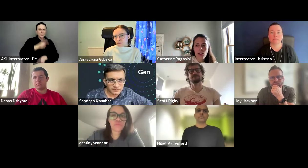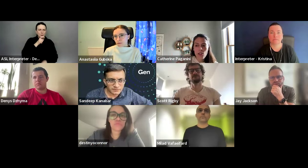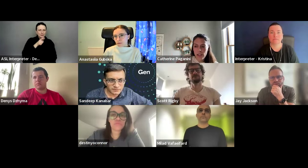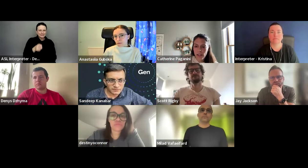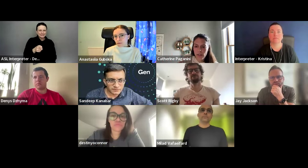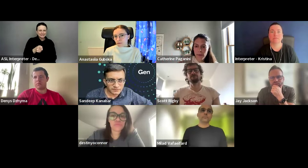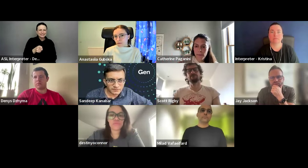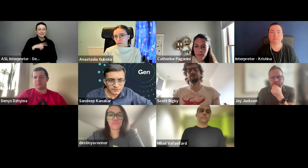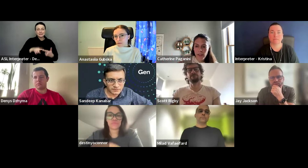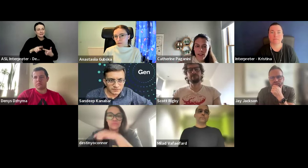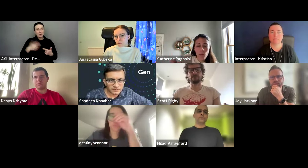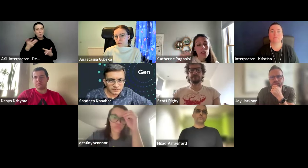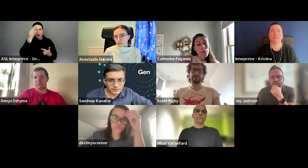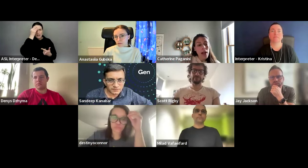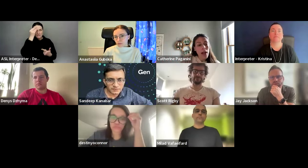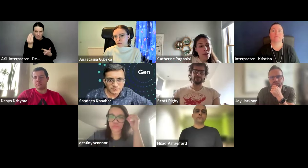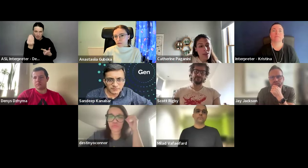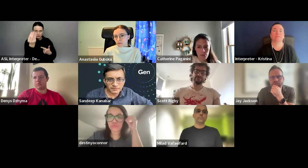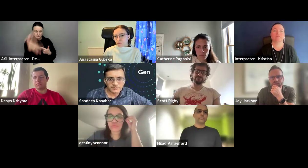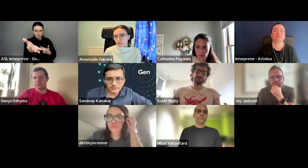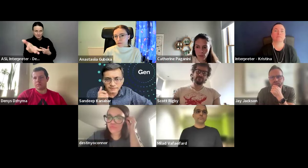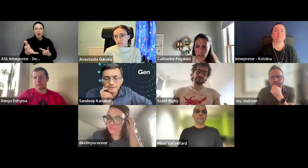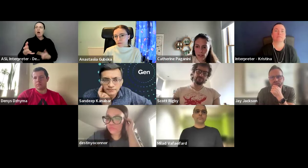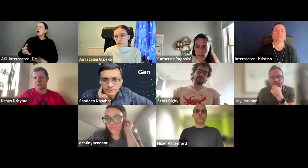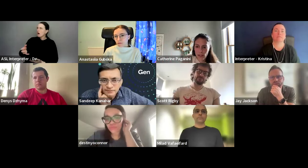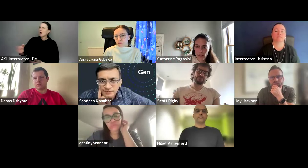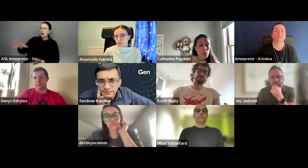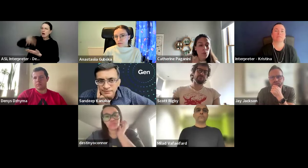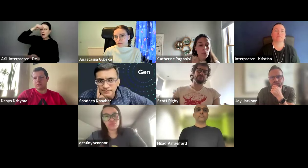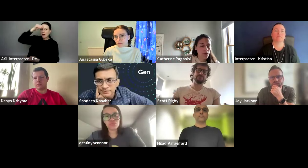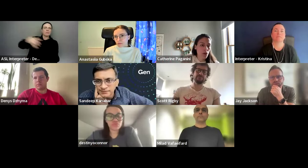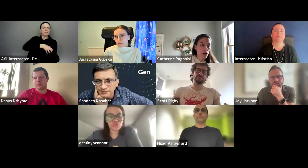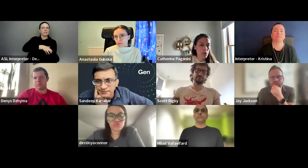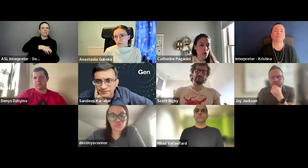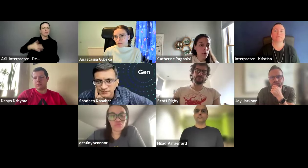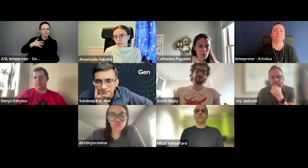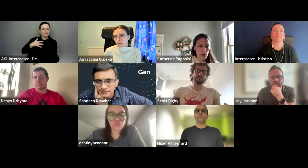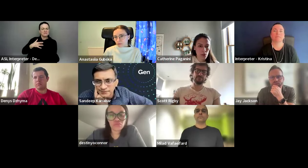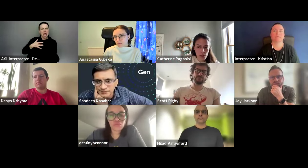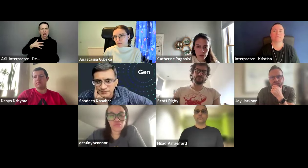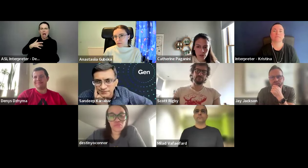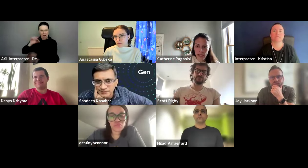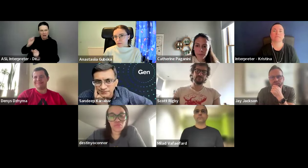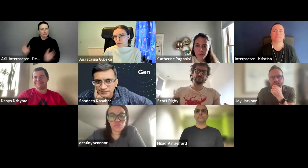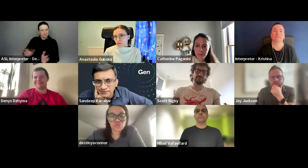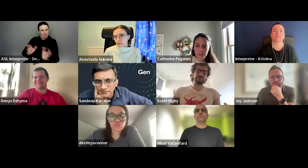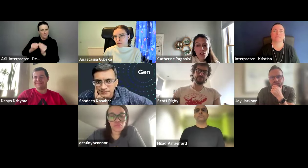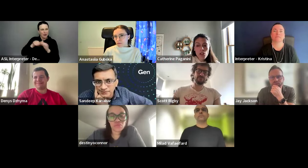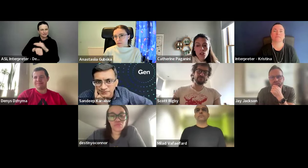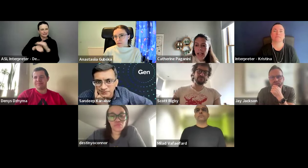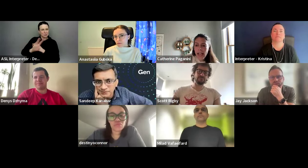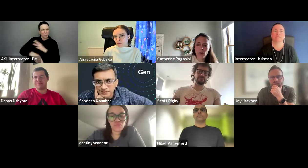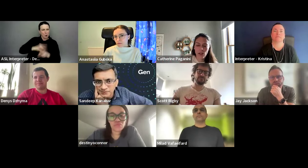what information can you give them that will empower them, right, to push for a more accessible world,